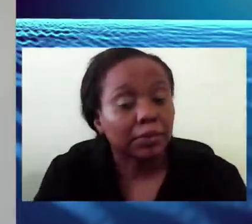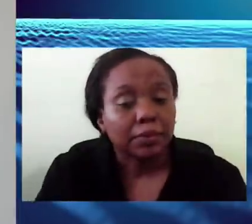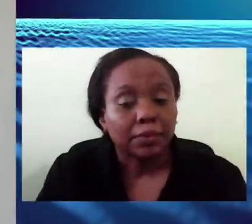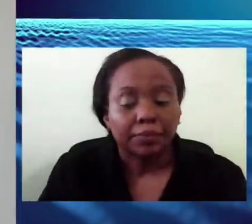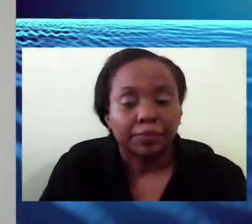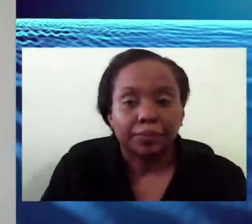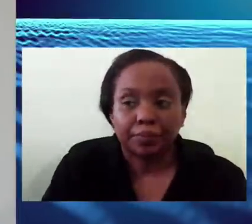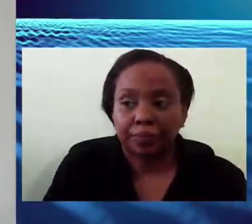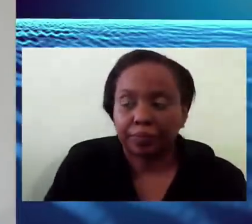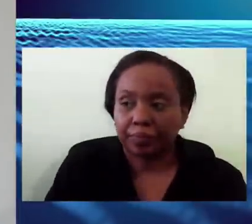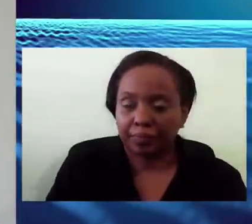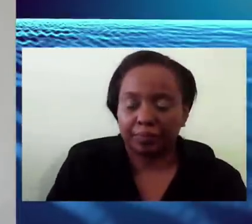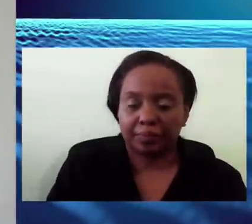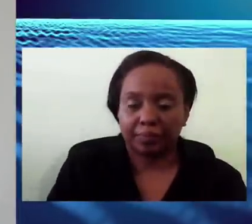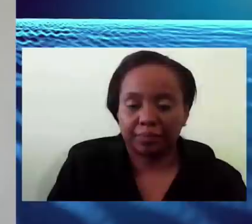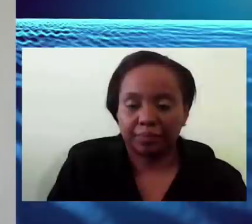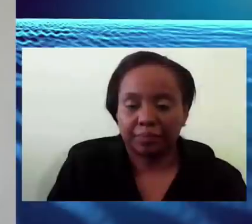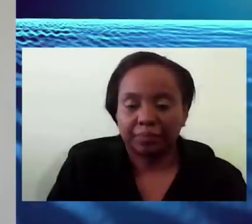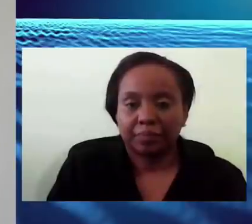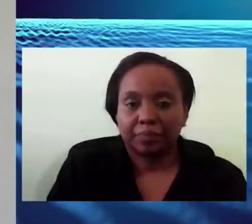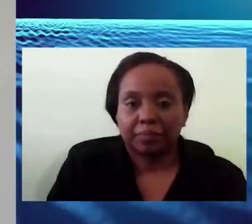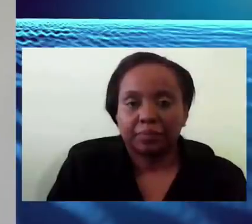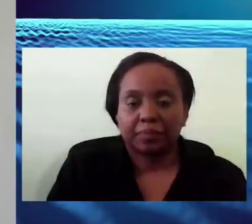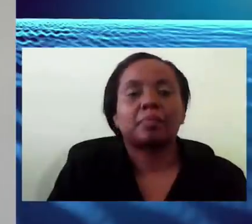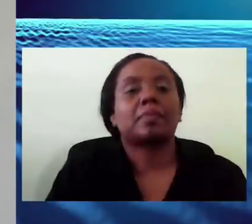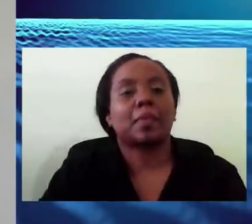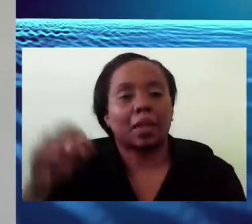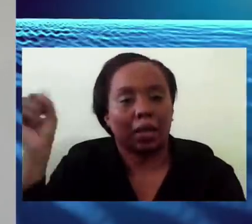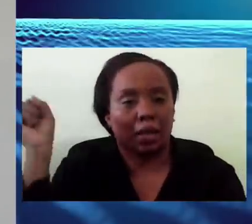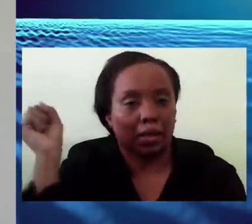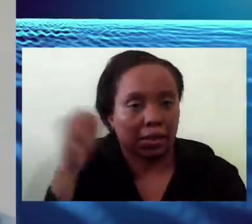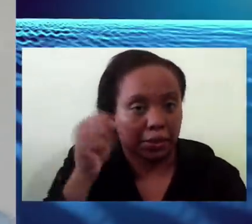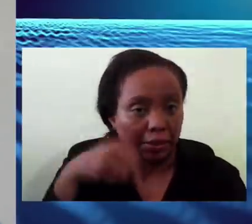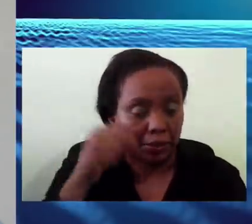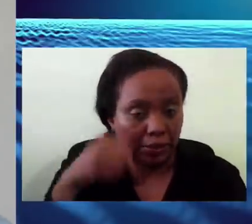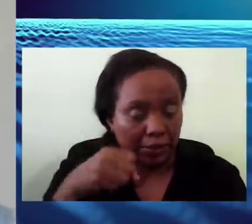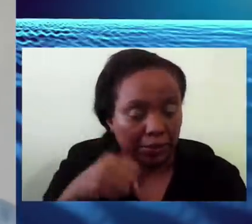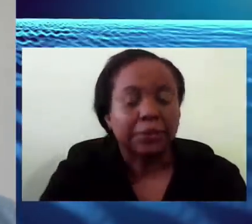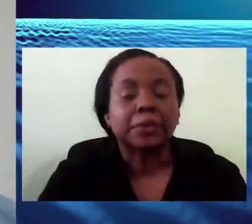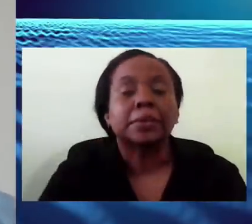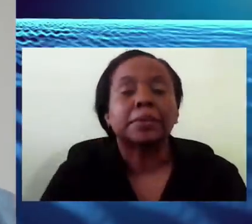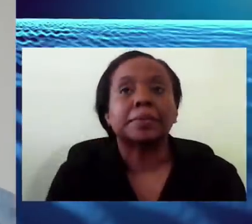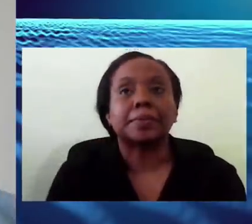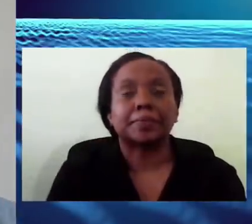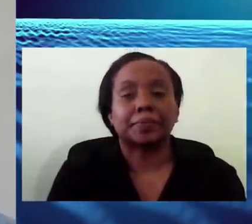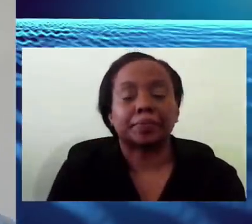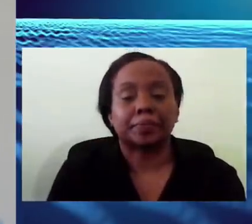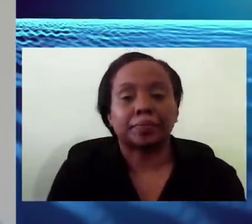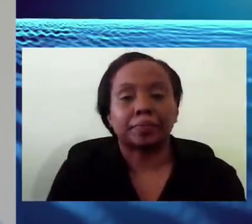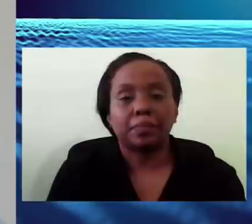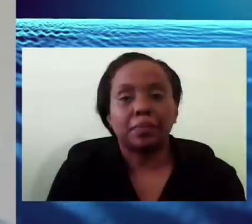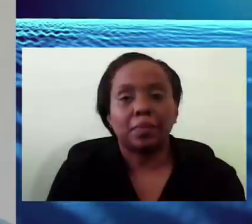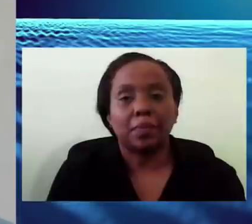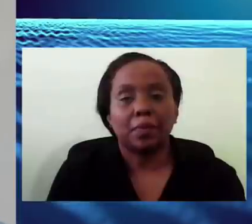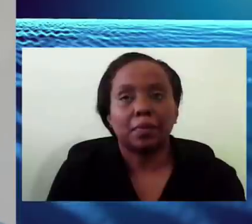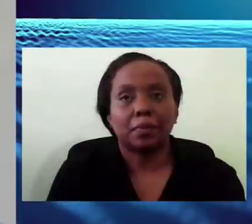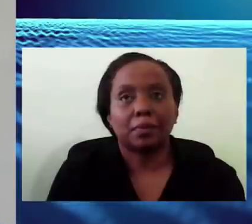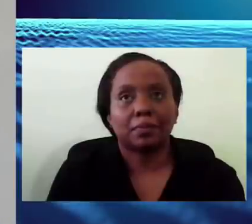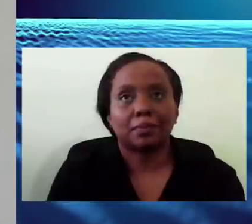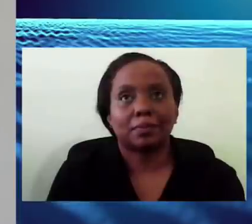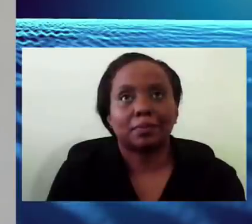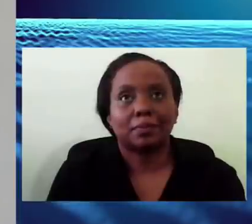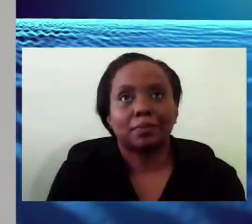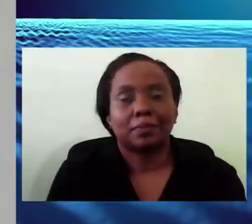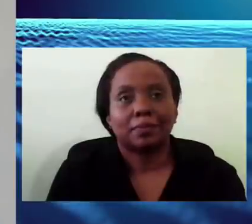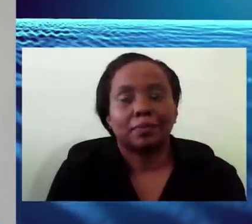Right, the answer is yes, but the department that is responsible